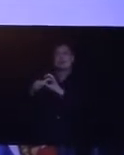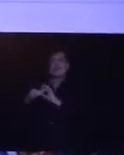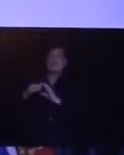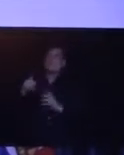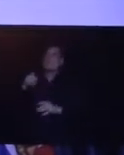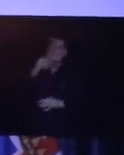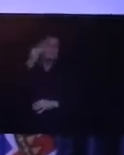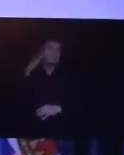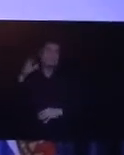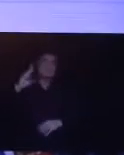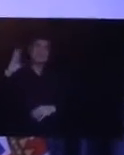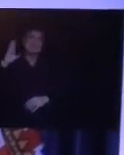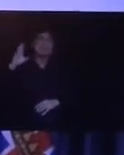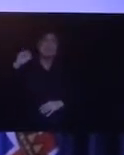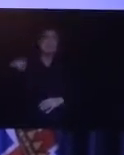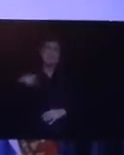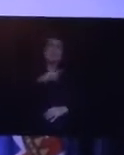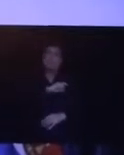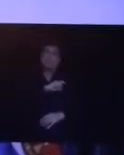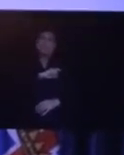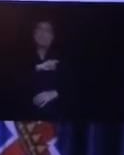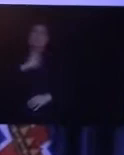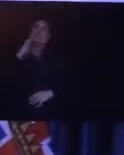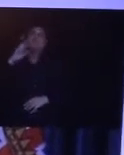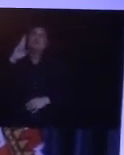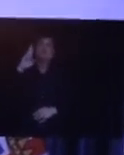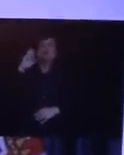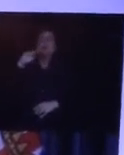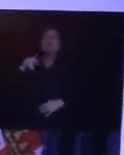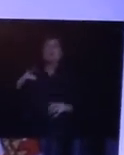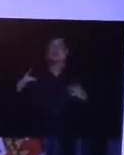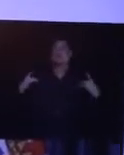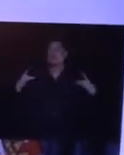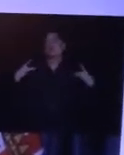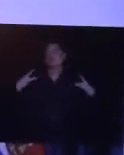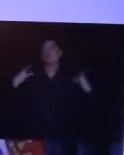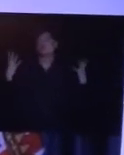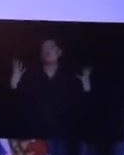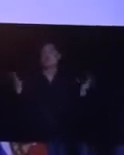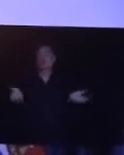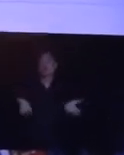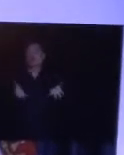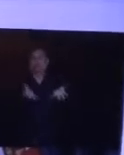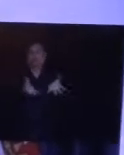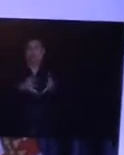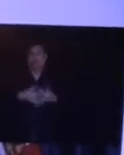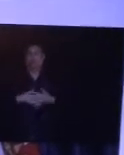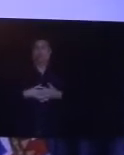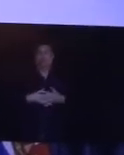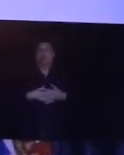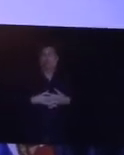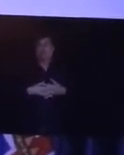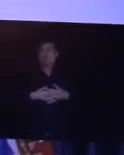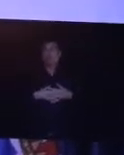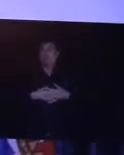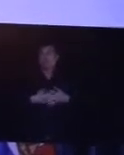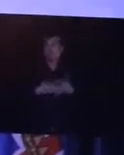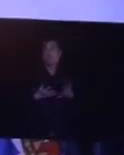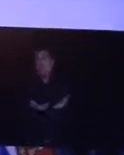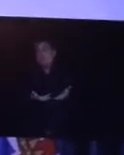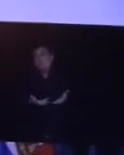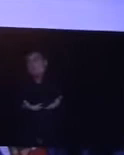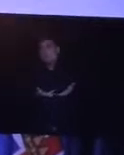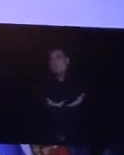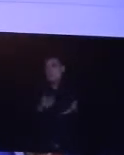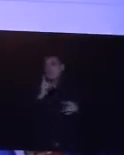BC Coroner's Service, which is a corrupt entity, okay? They don't get a green pass on what they